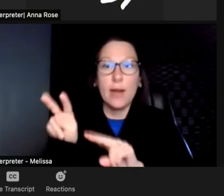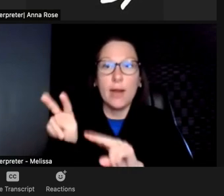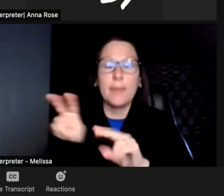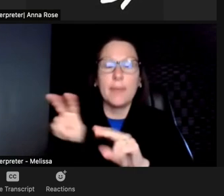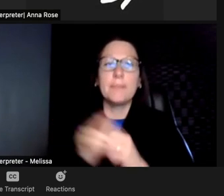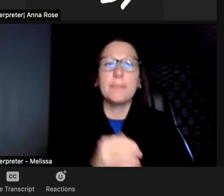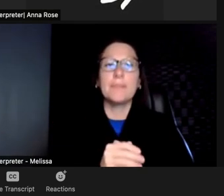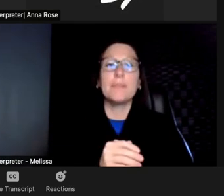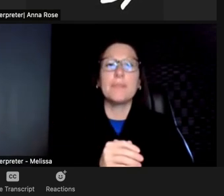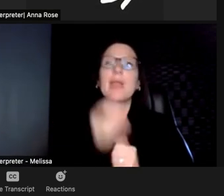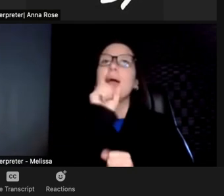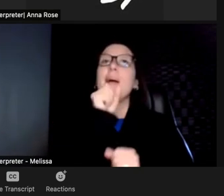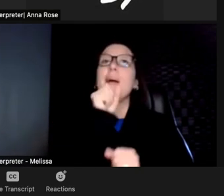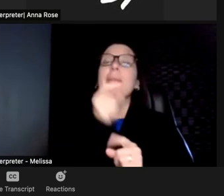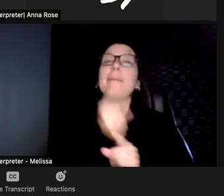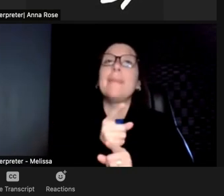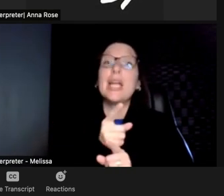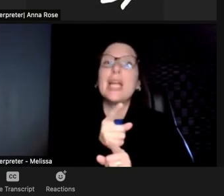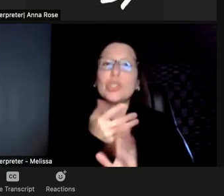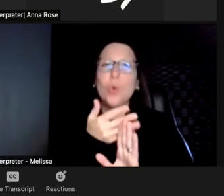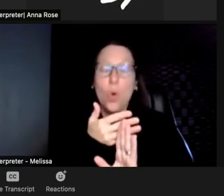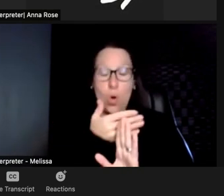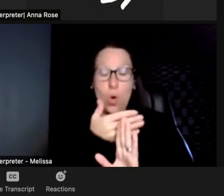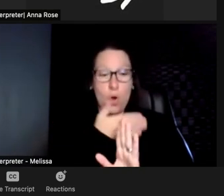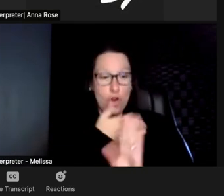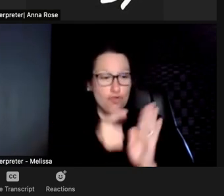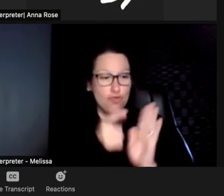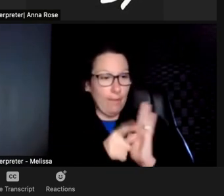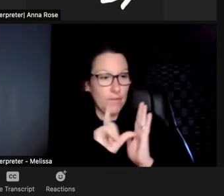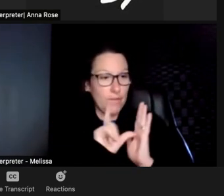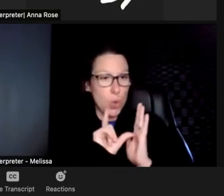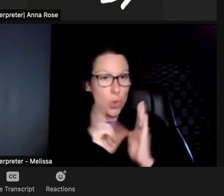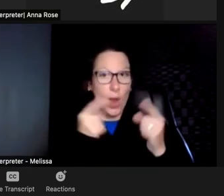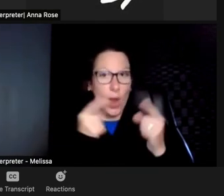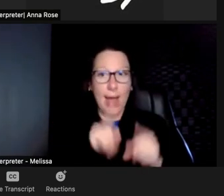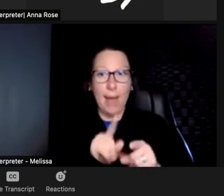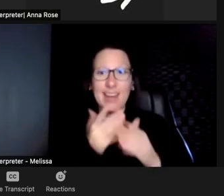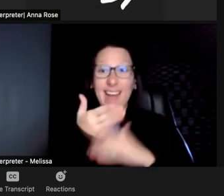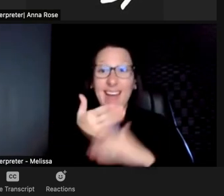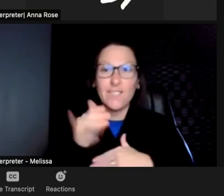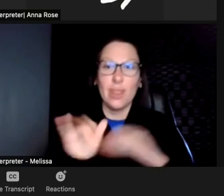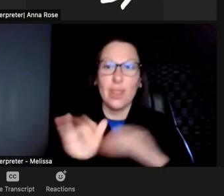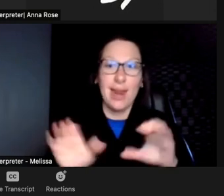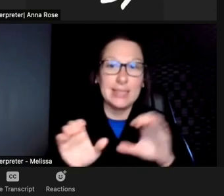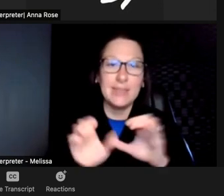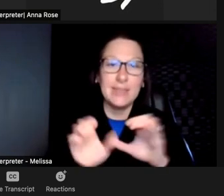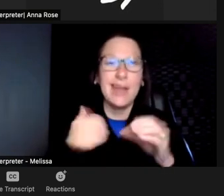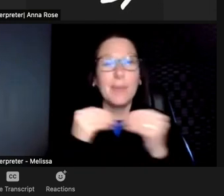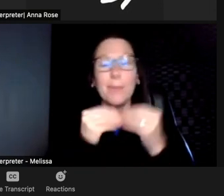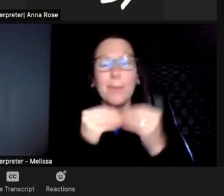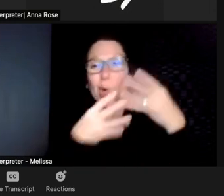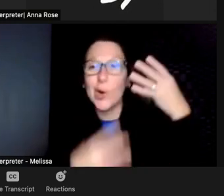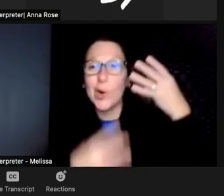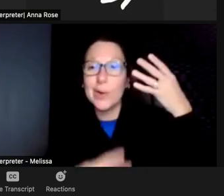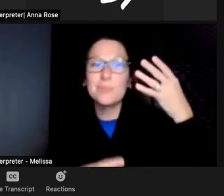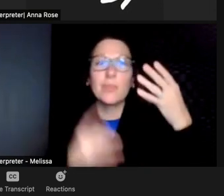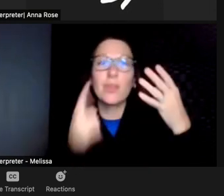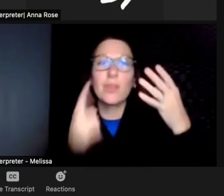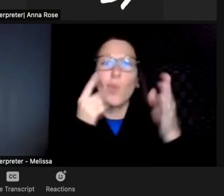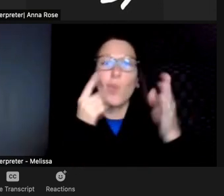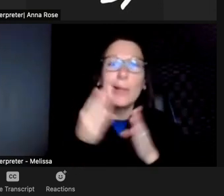go back and review what happened after the activity too. So yeah, I mean, there's like more here on planning